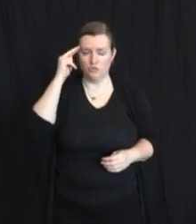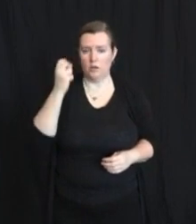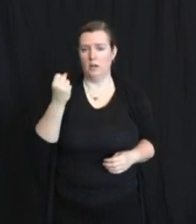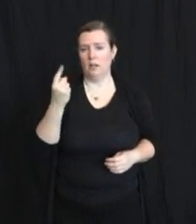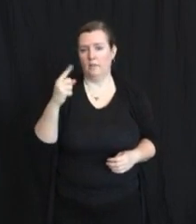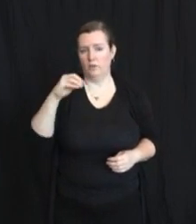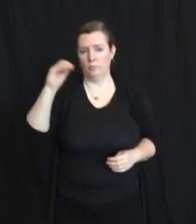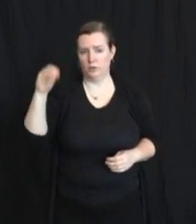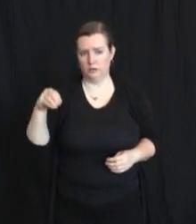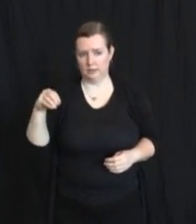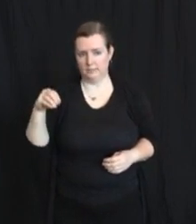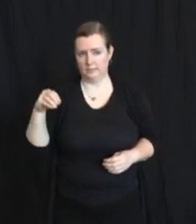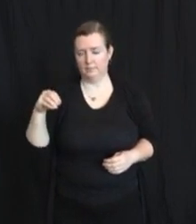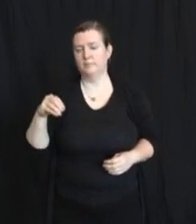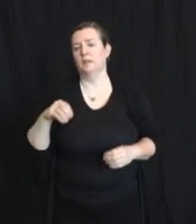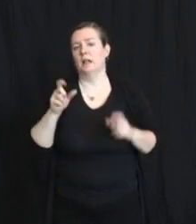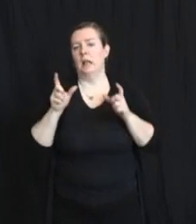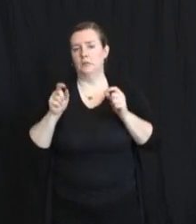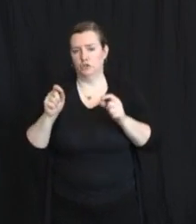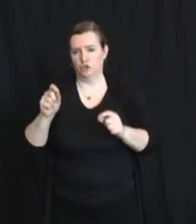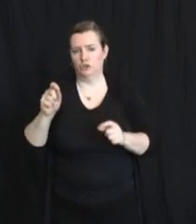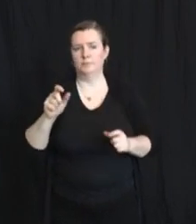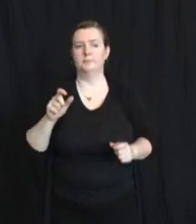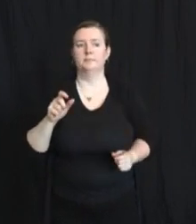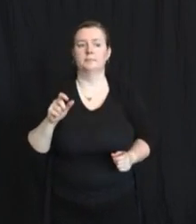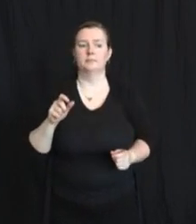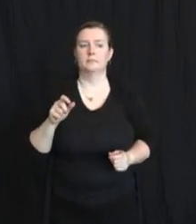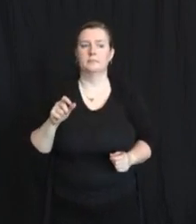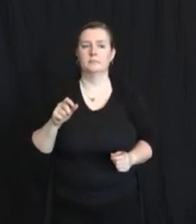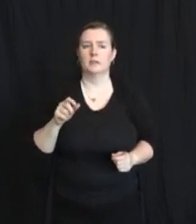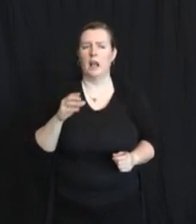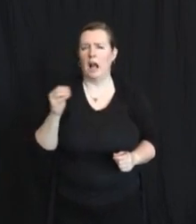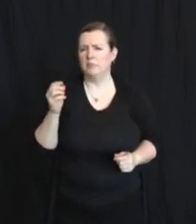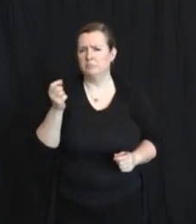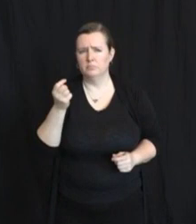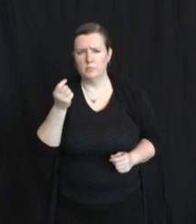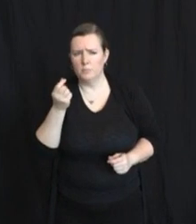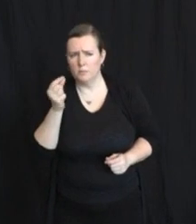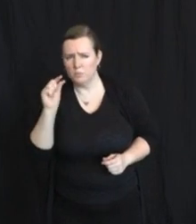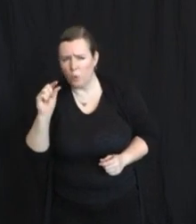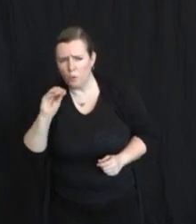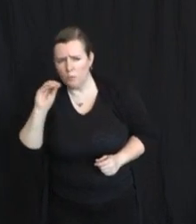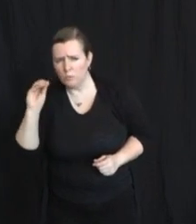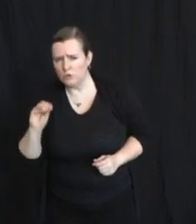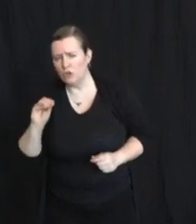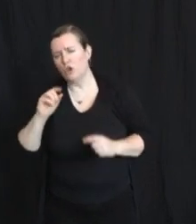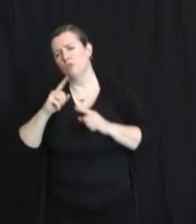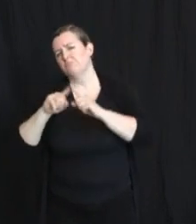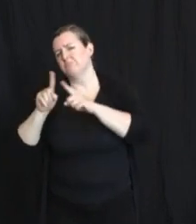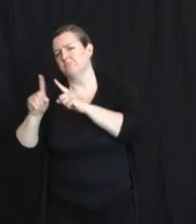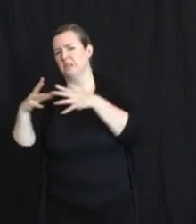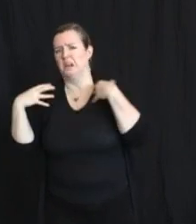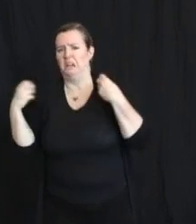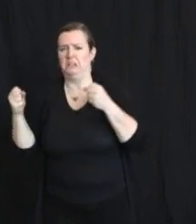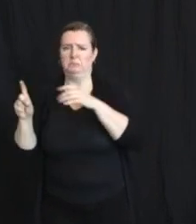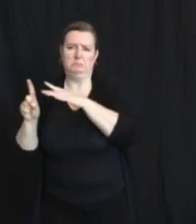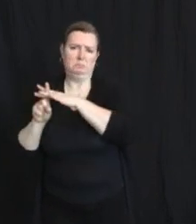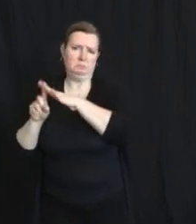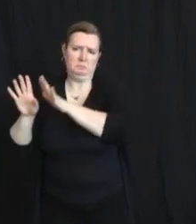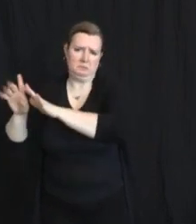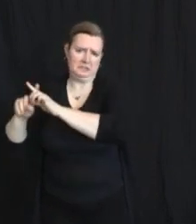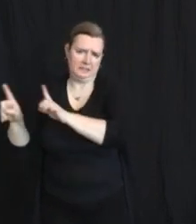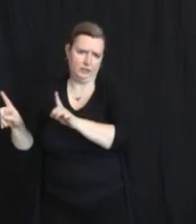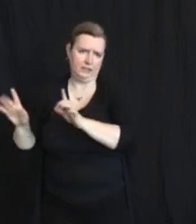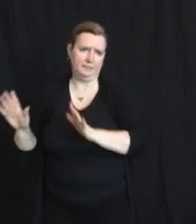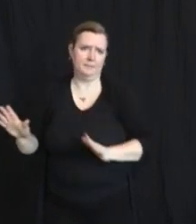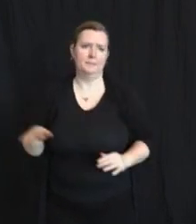and 31% had other chronic diseases. Given this greater risk of severe illness and death, the Department of